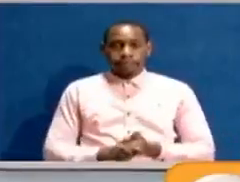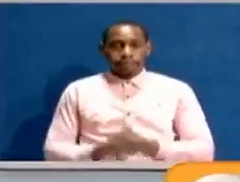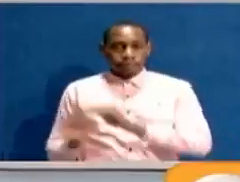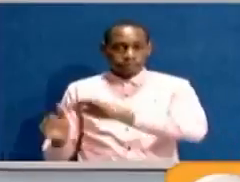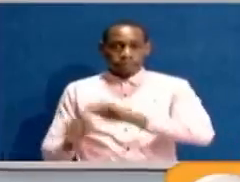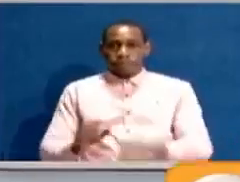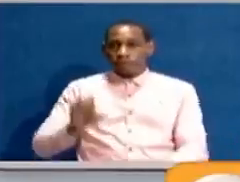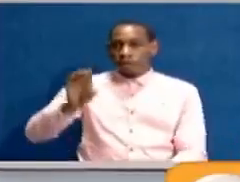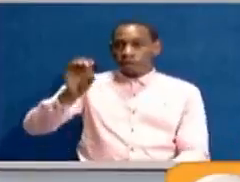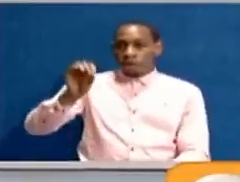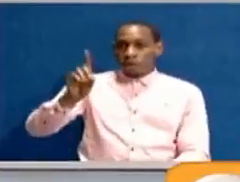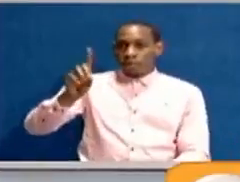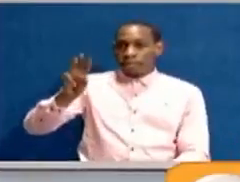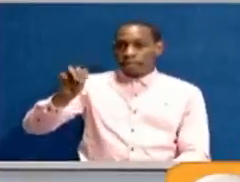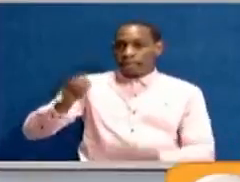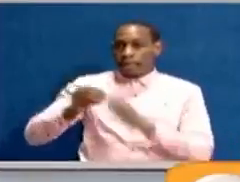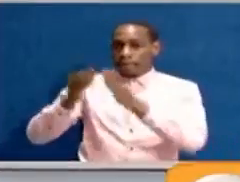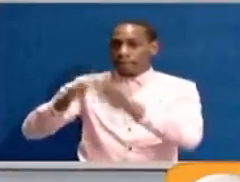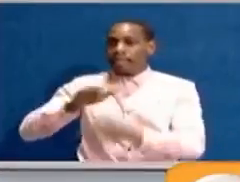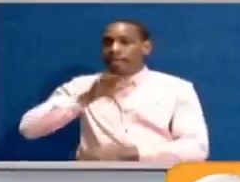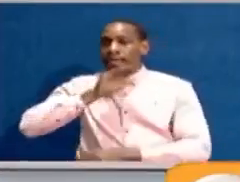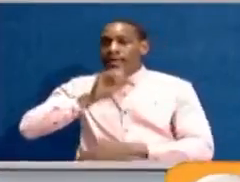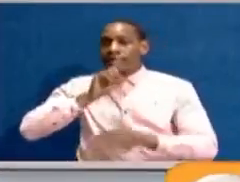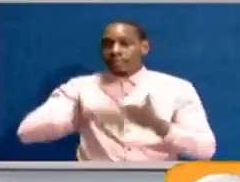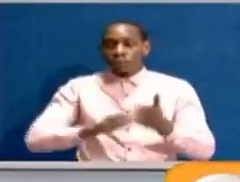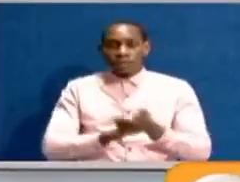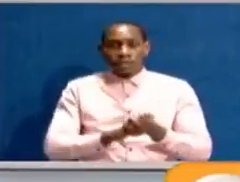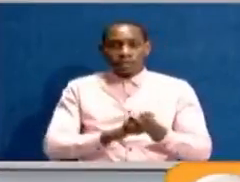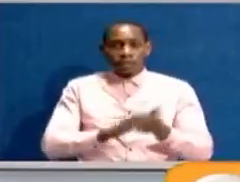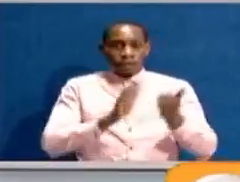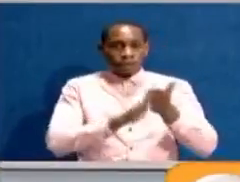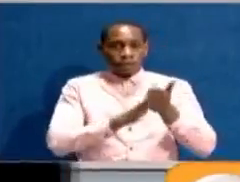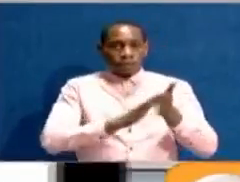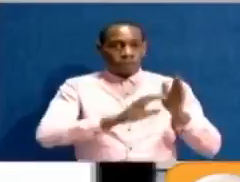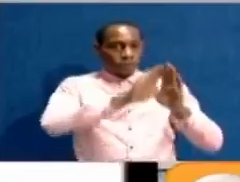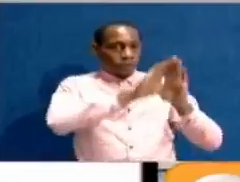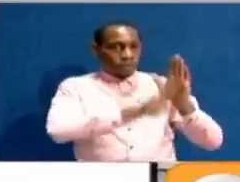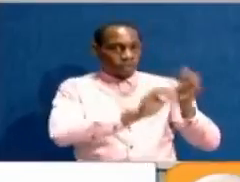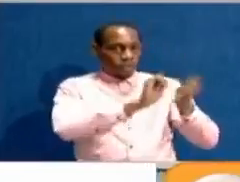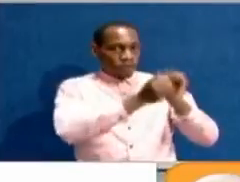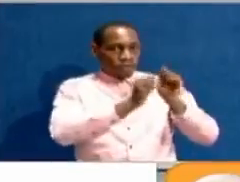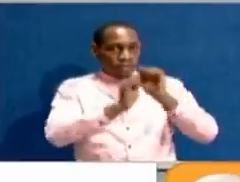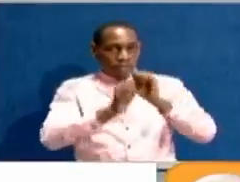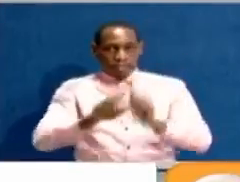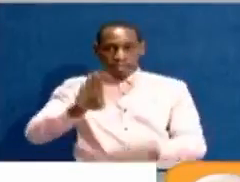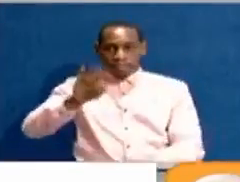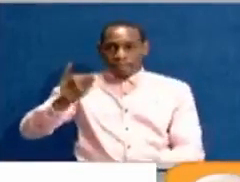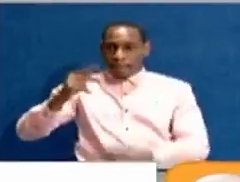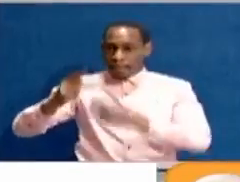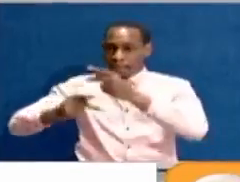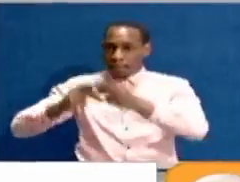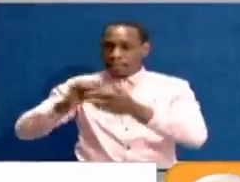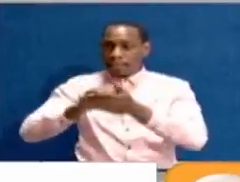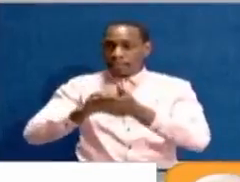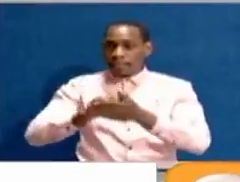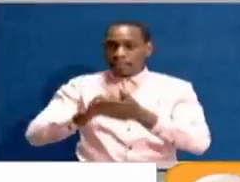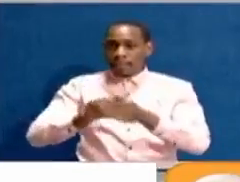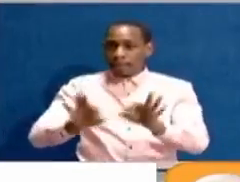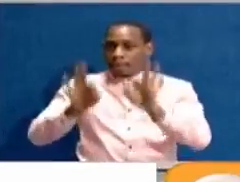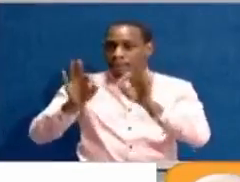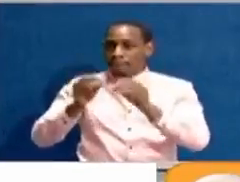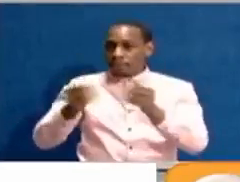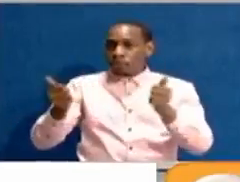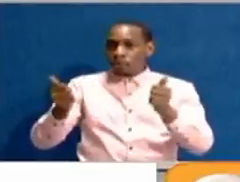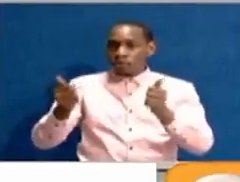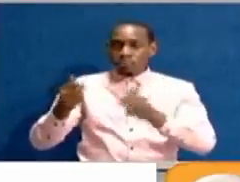Now, ODM leader Raila Odinga has described the proposed constitutional changes in the BBI process as a perfect